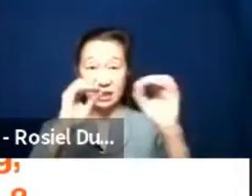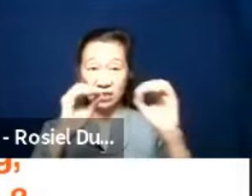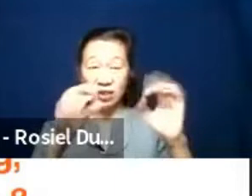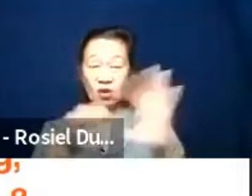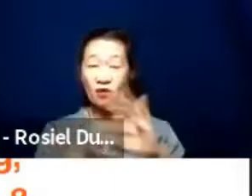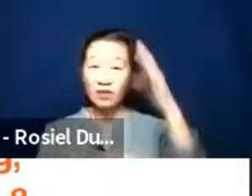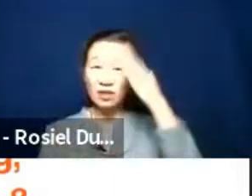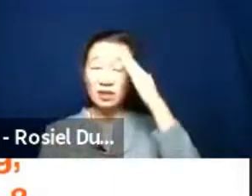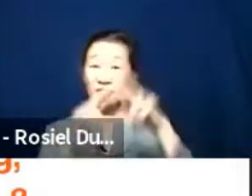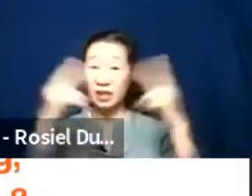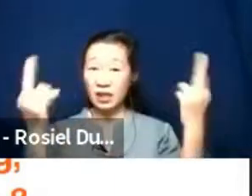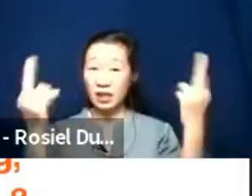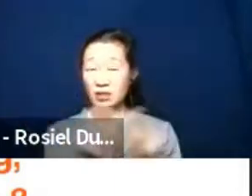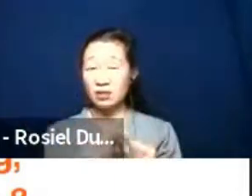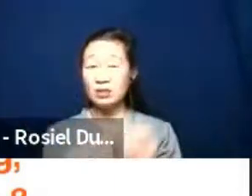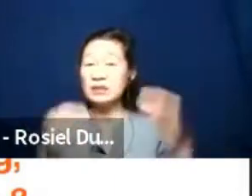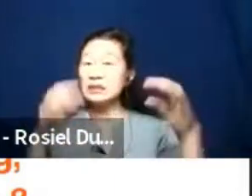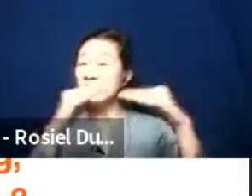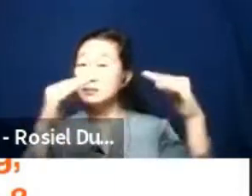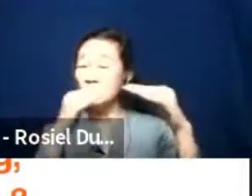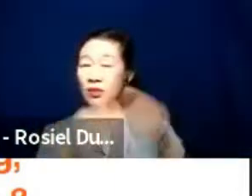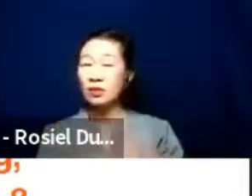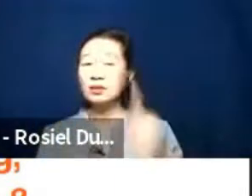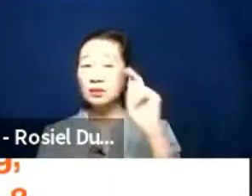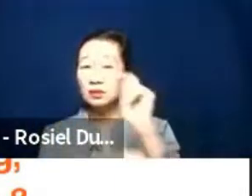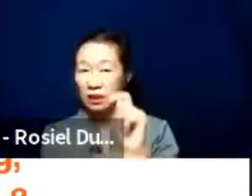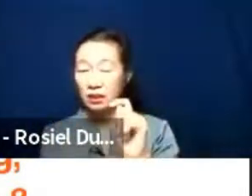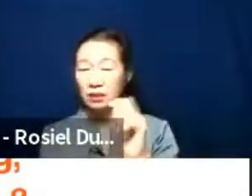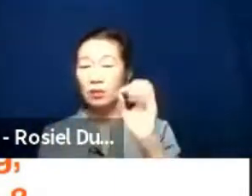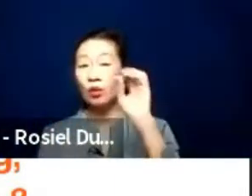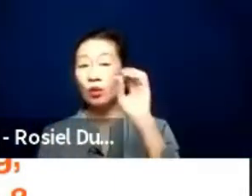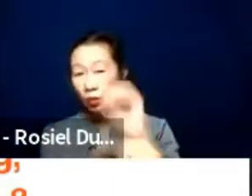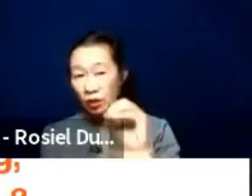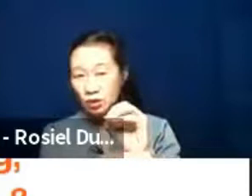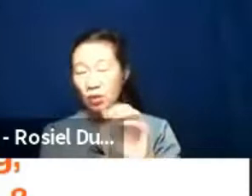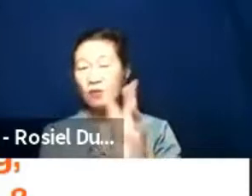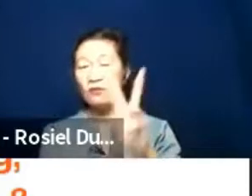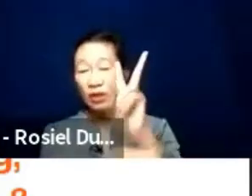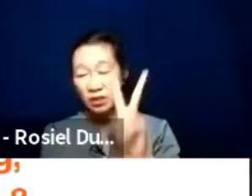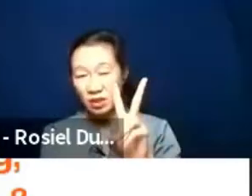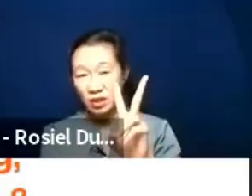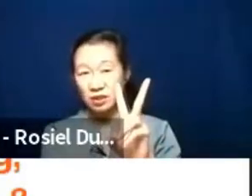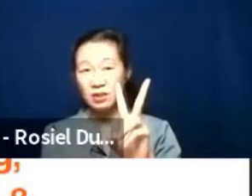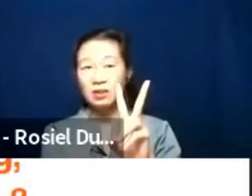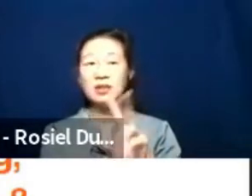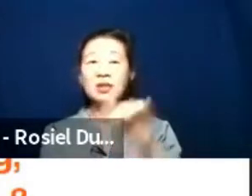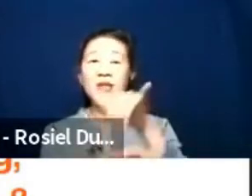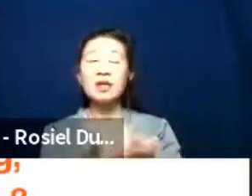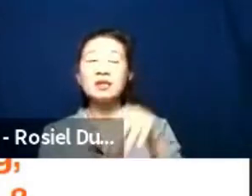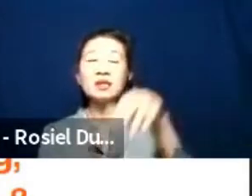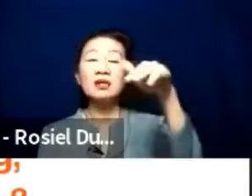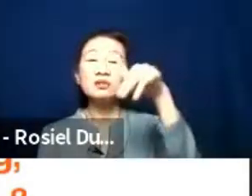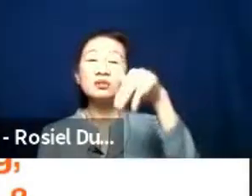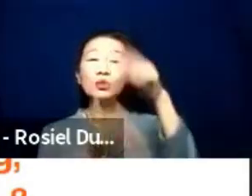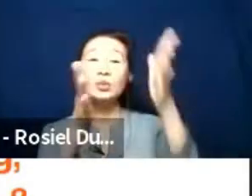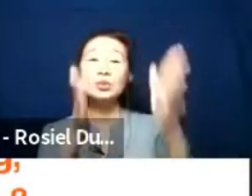knowledge related to a specific trade or occupation or vocation that the student wishes